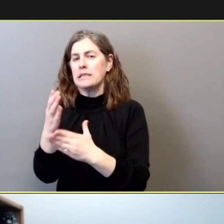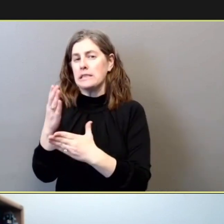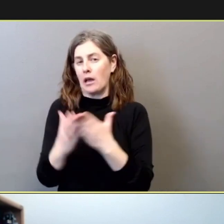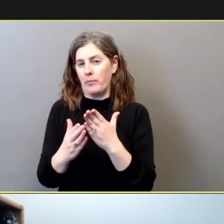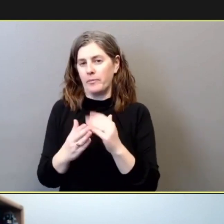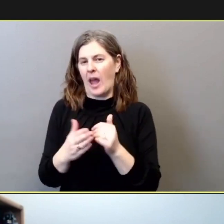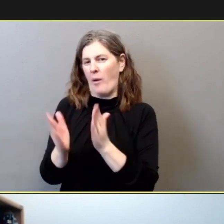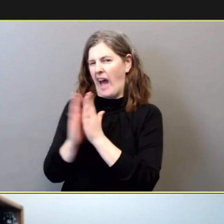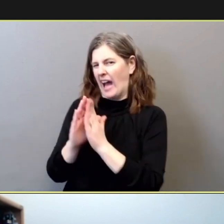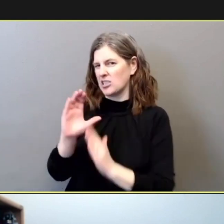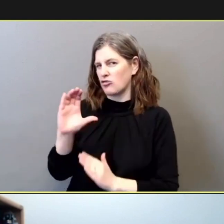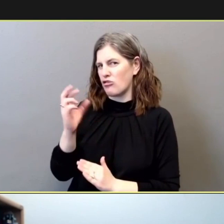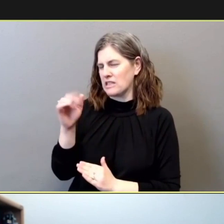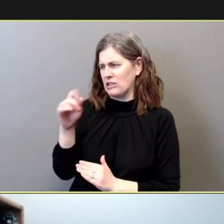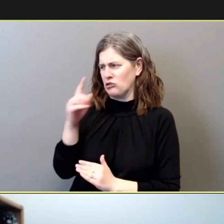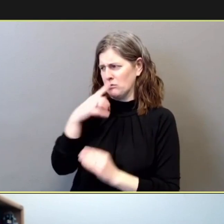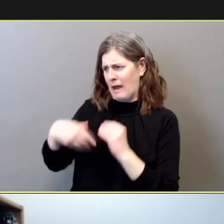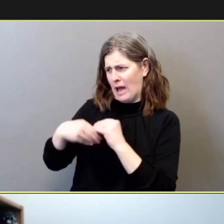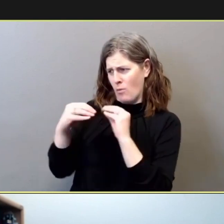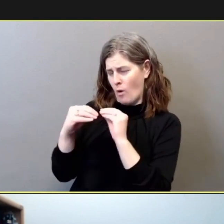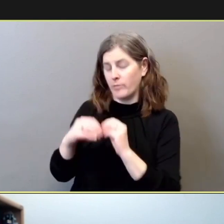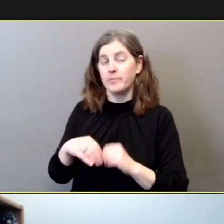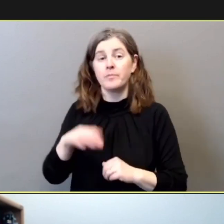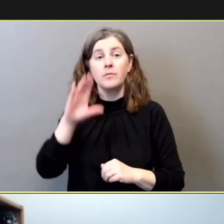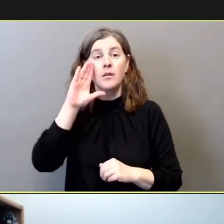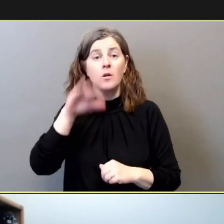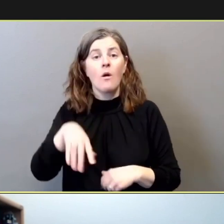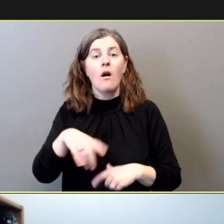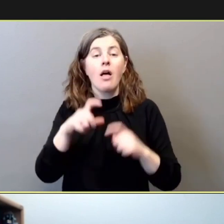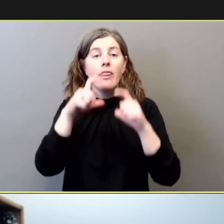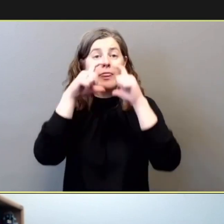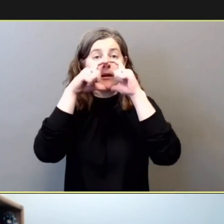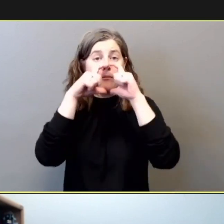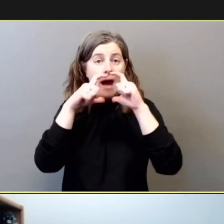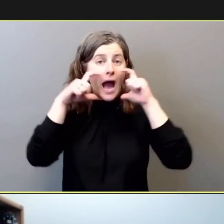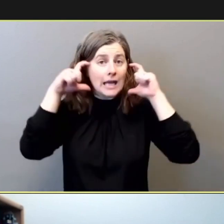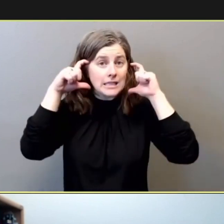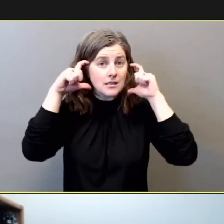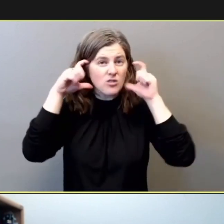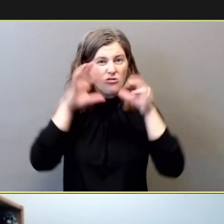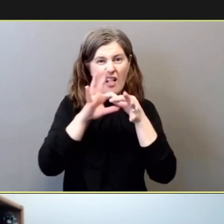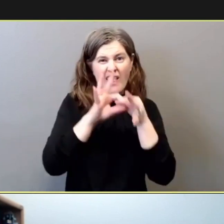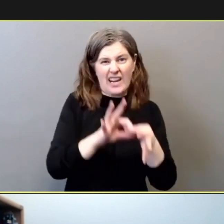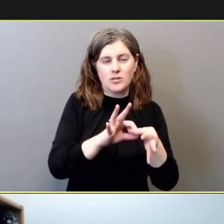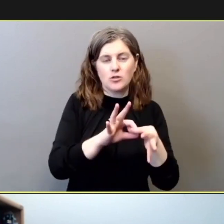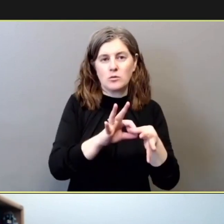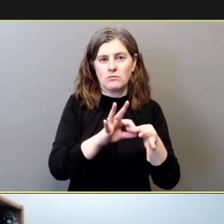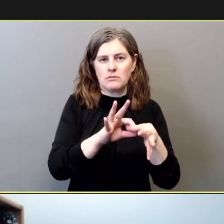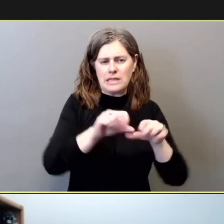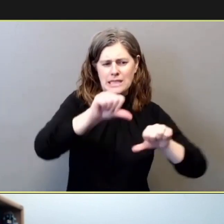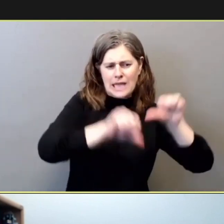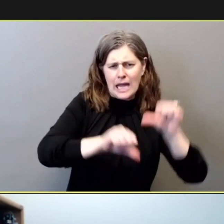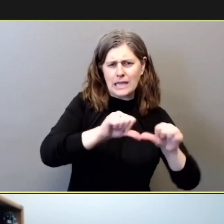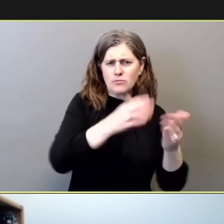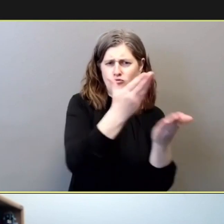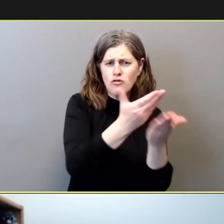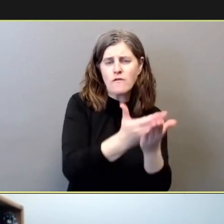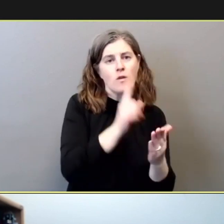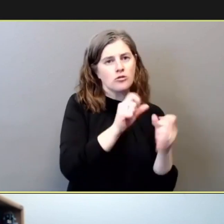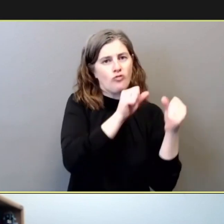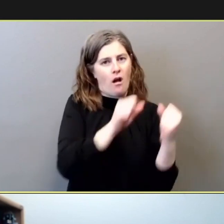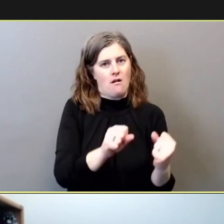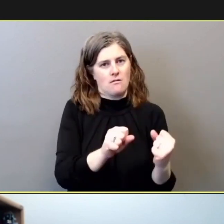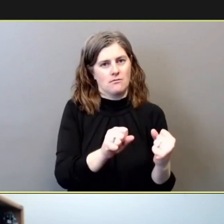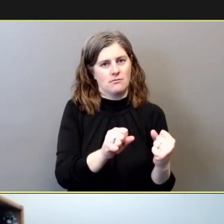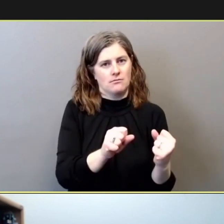to follow up. You know, the mask science is really solid, and there's no